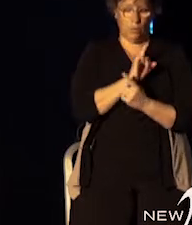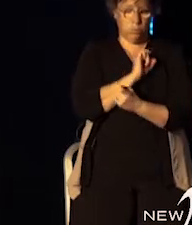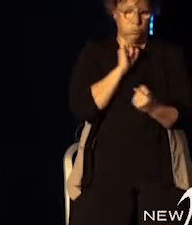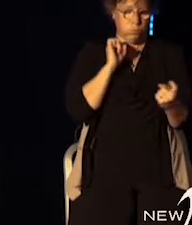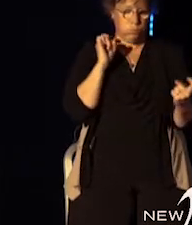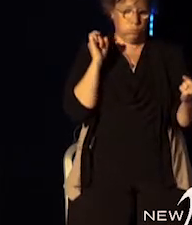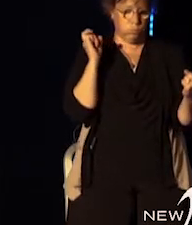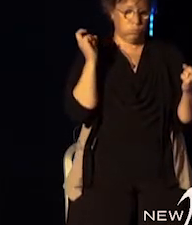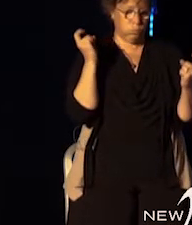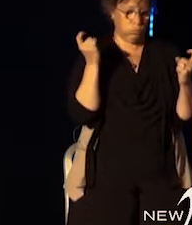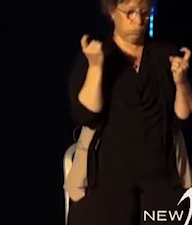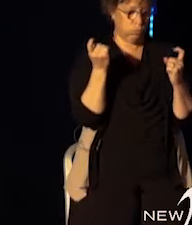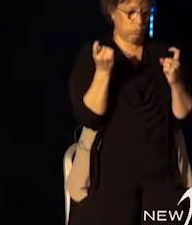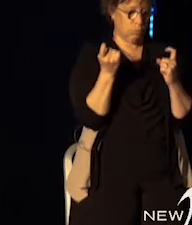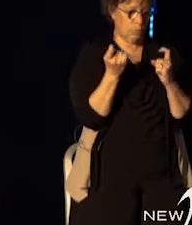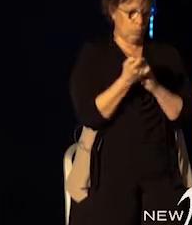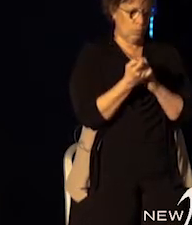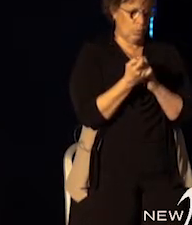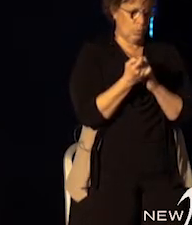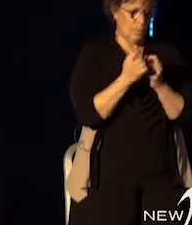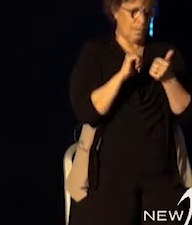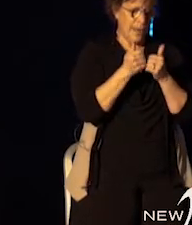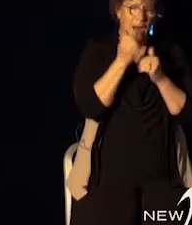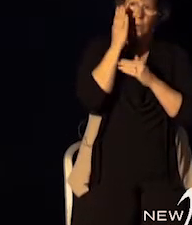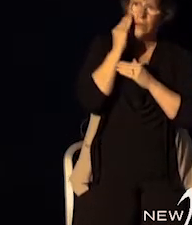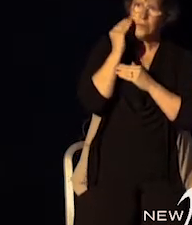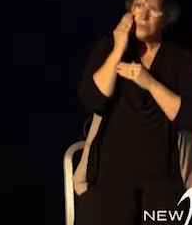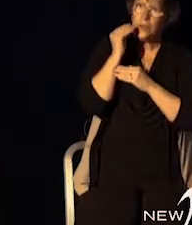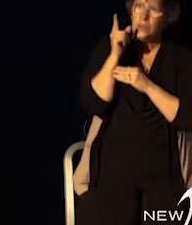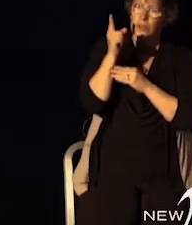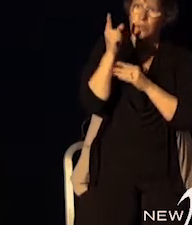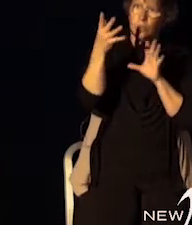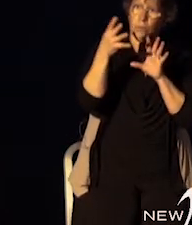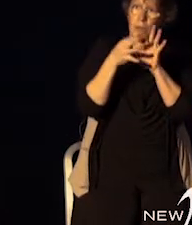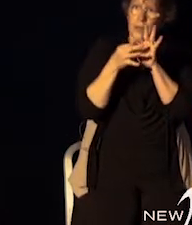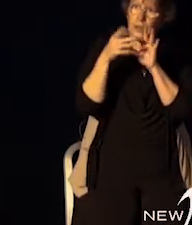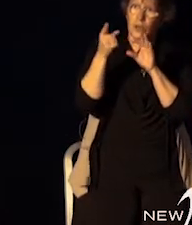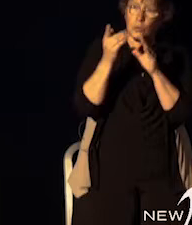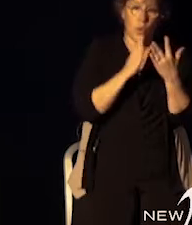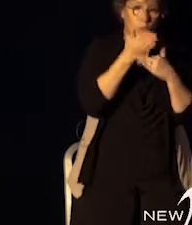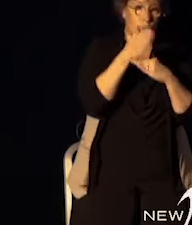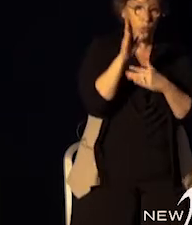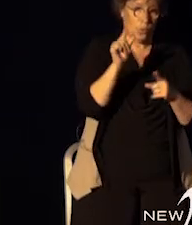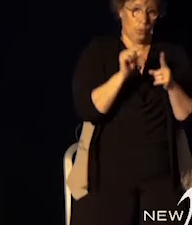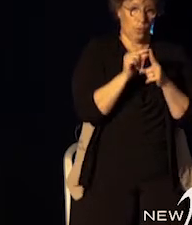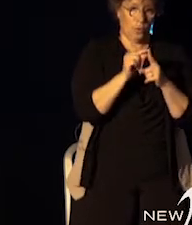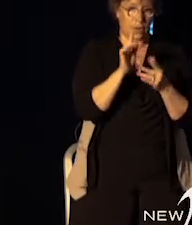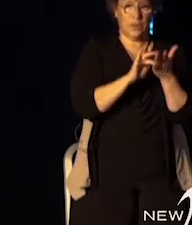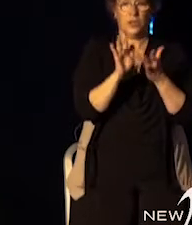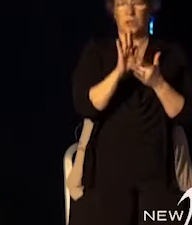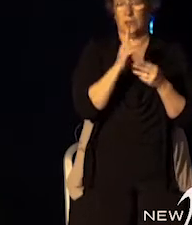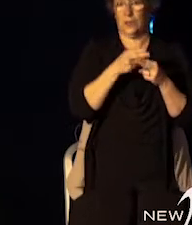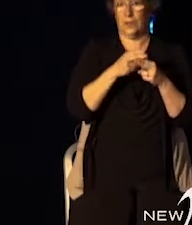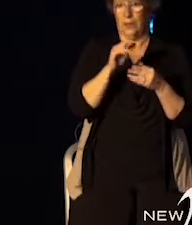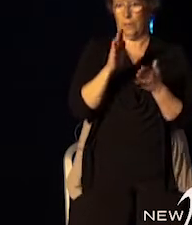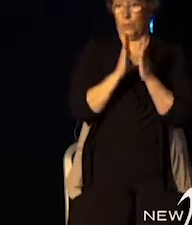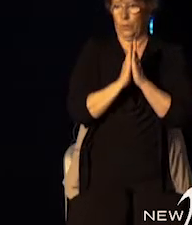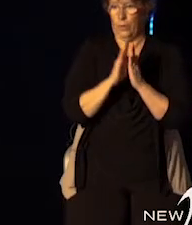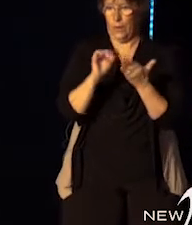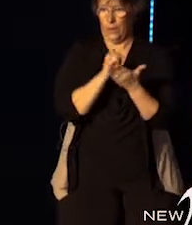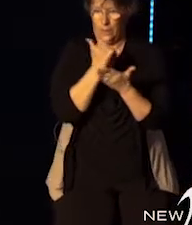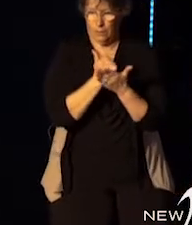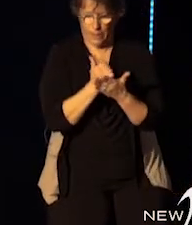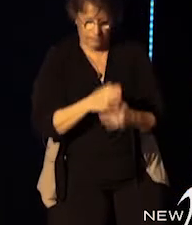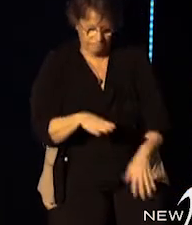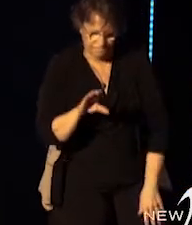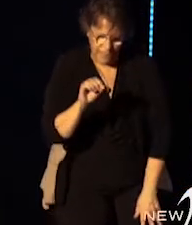us by how we encounter you through your word. In Jesus' name we pray. Amen. October